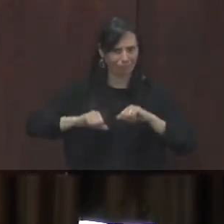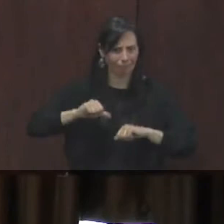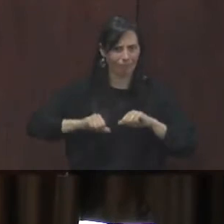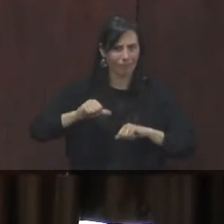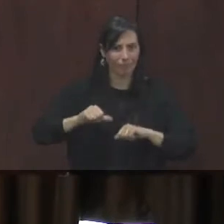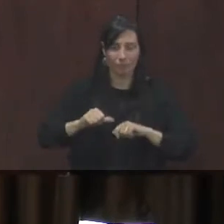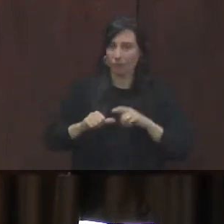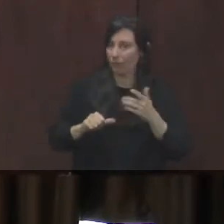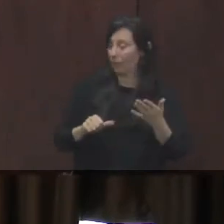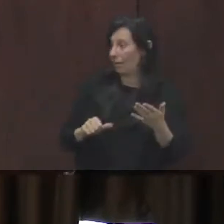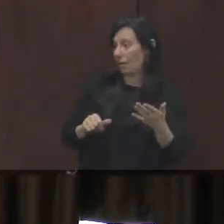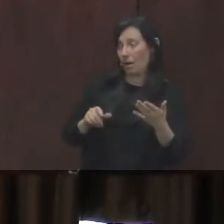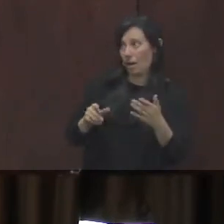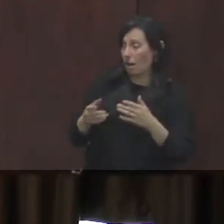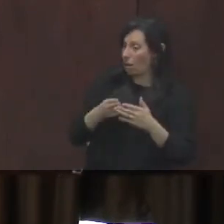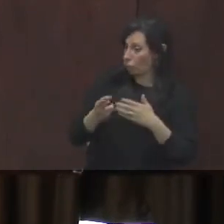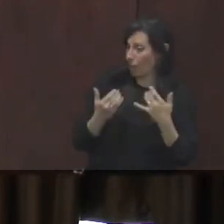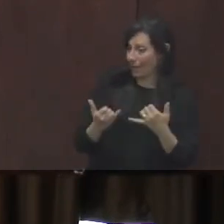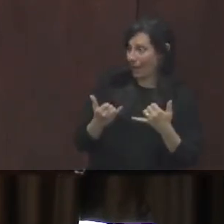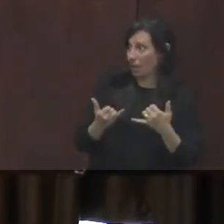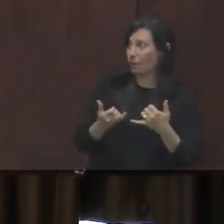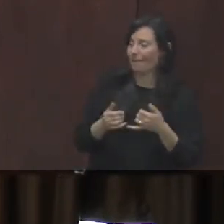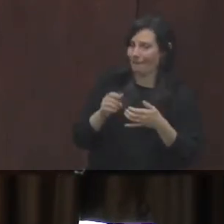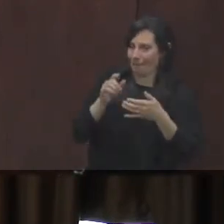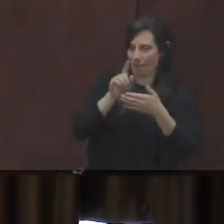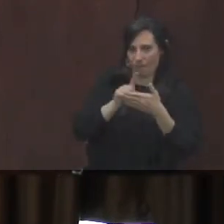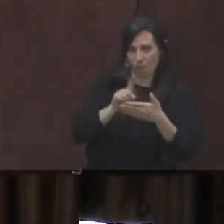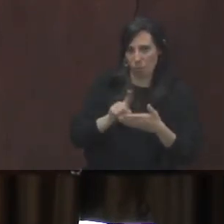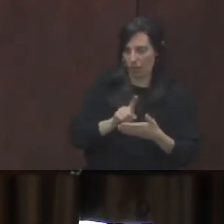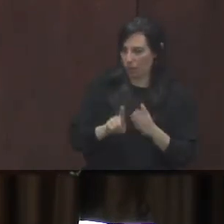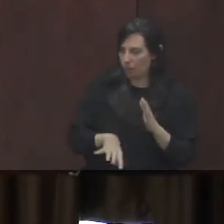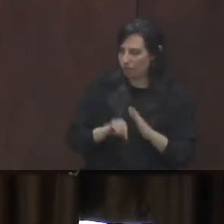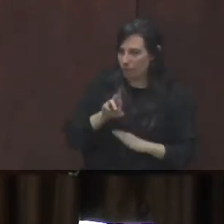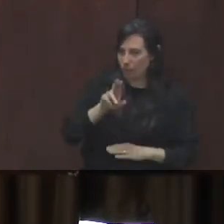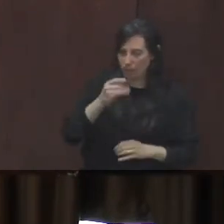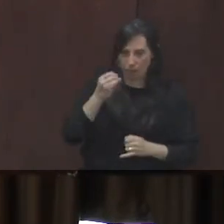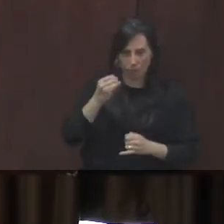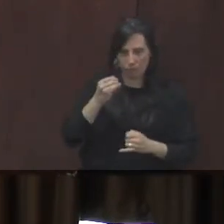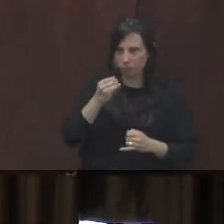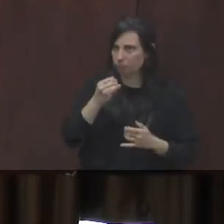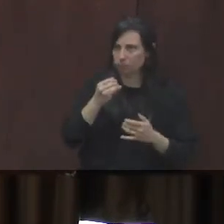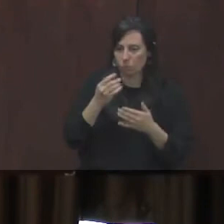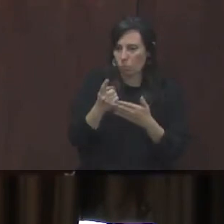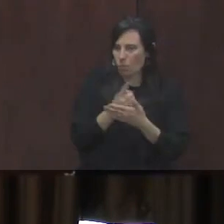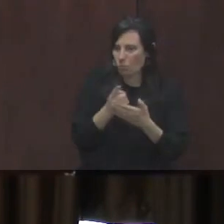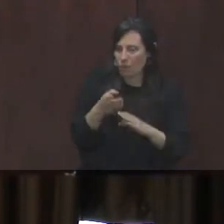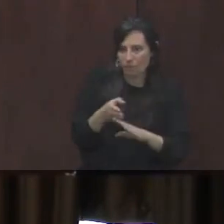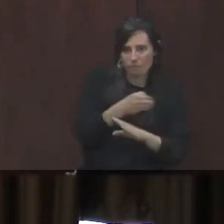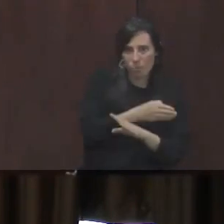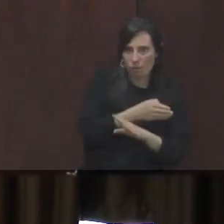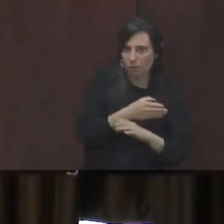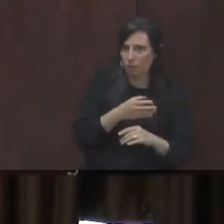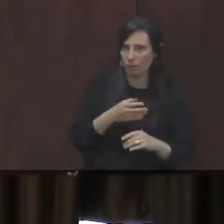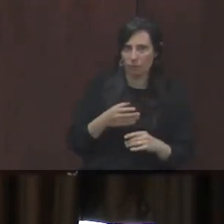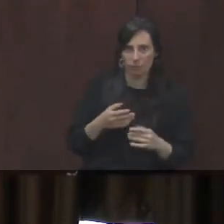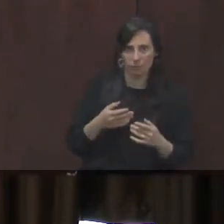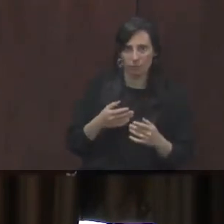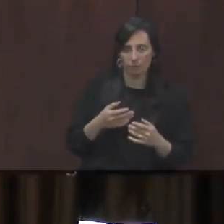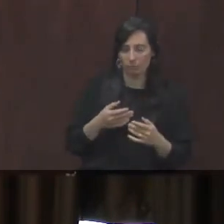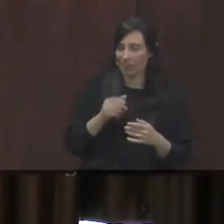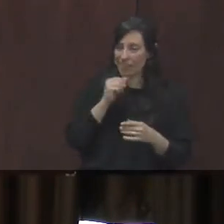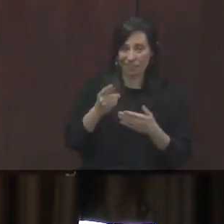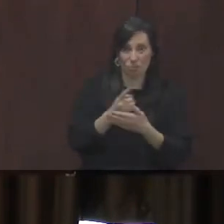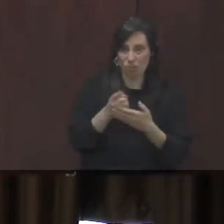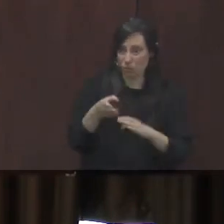can just tell you that it is week by week. We find out our weekly allotment, and usually that's just a few days